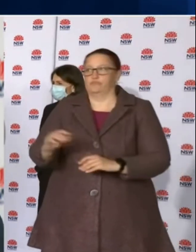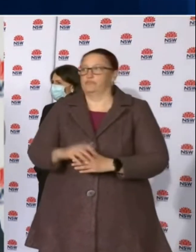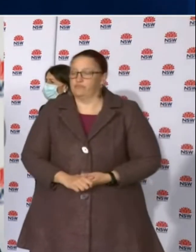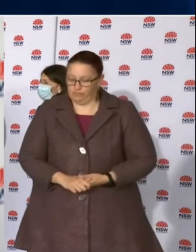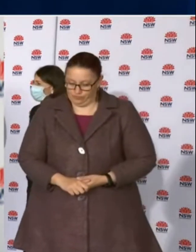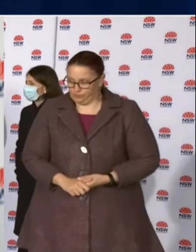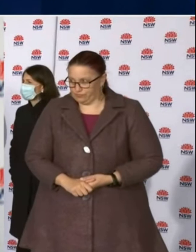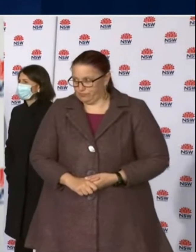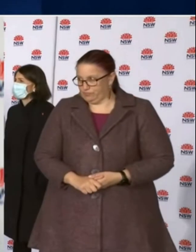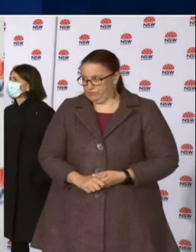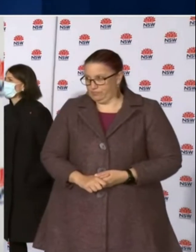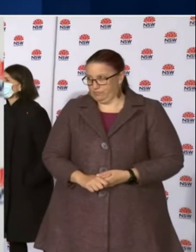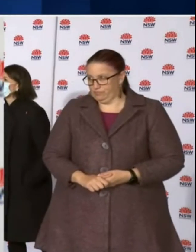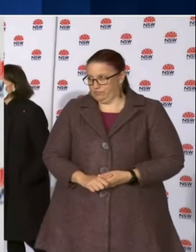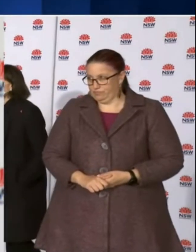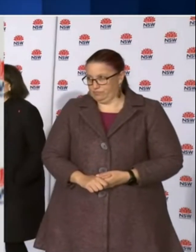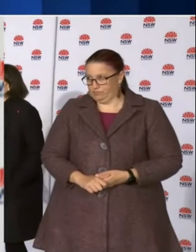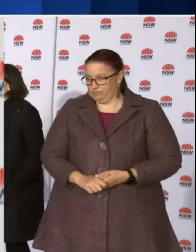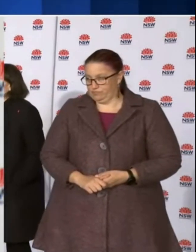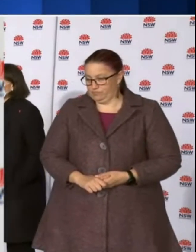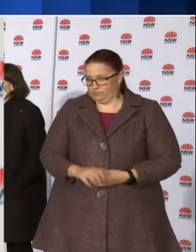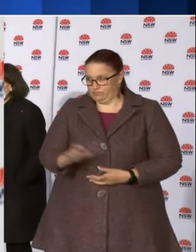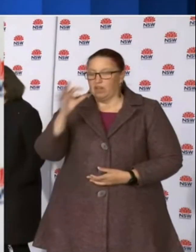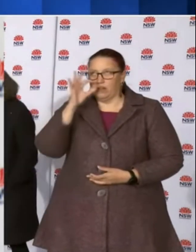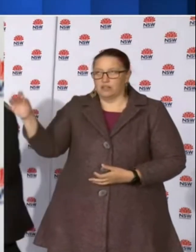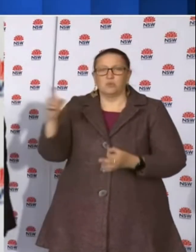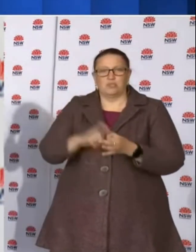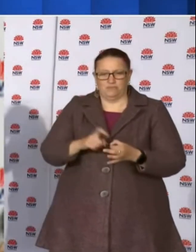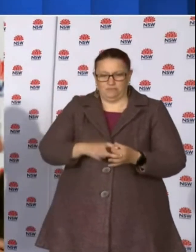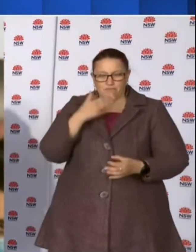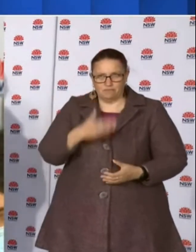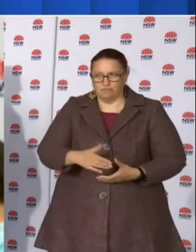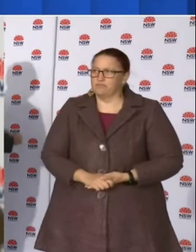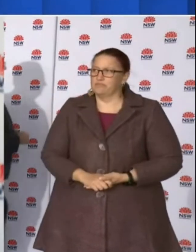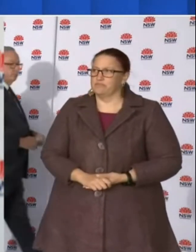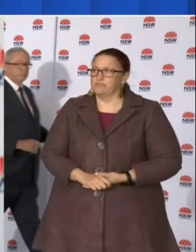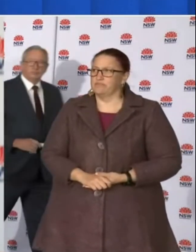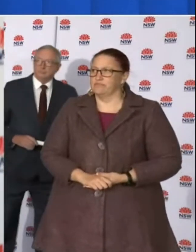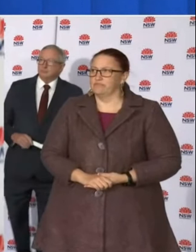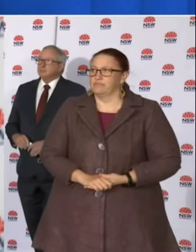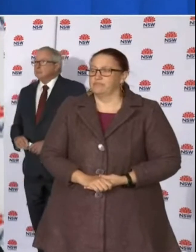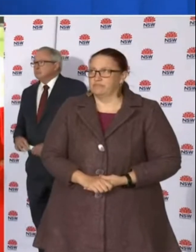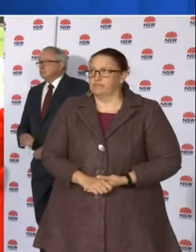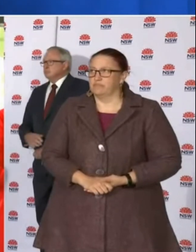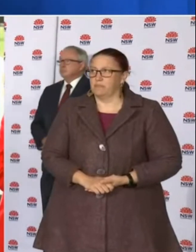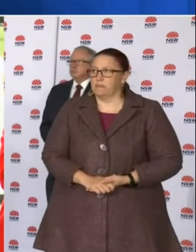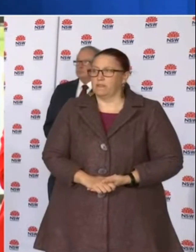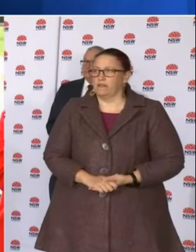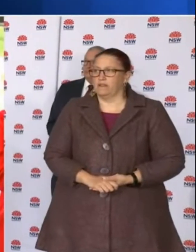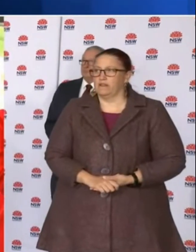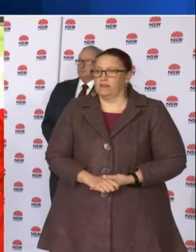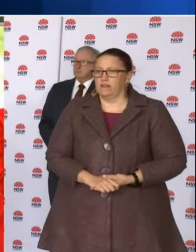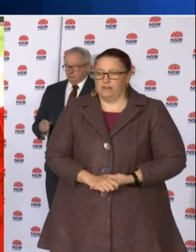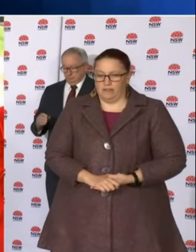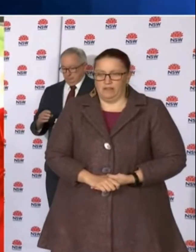situation that... Oh, sorry, Andrew. ...in the first place. You want me? Premier, about the economy. Sorry, and hopefully answer that afterwards. But